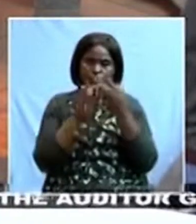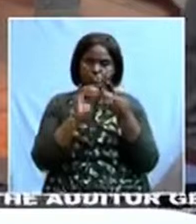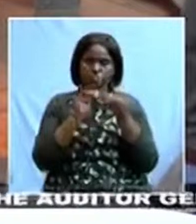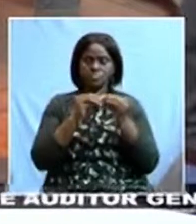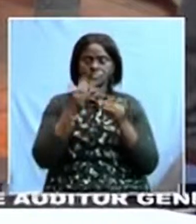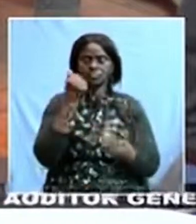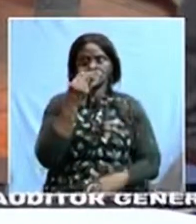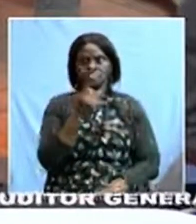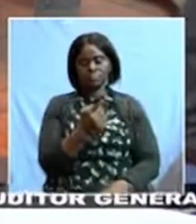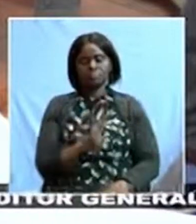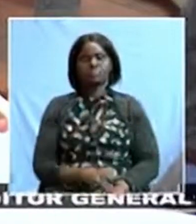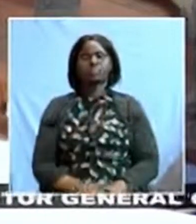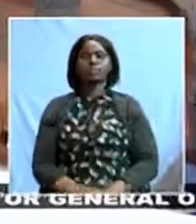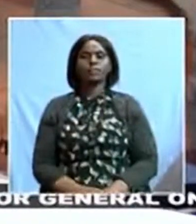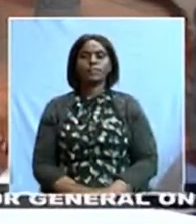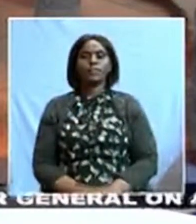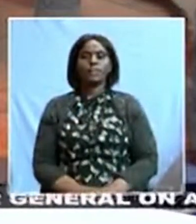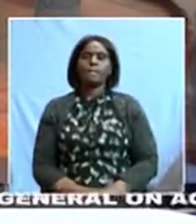14.